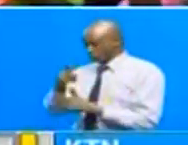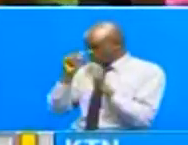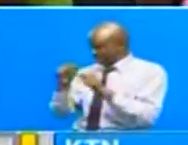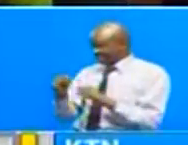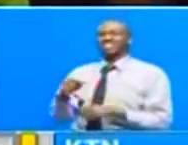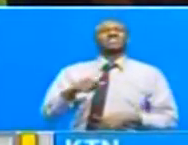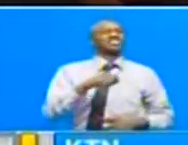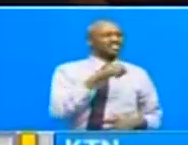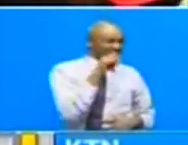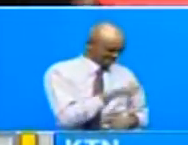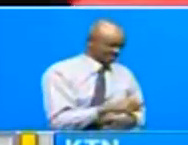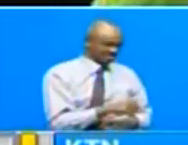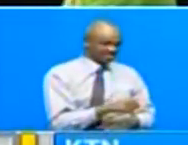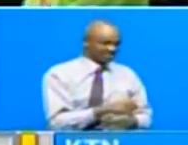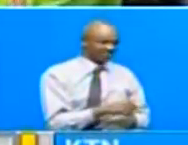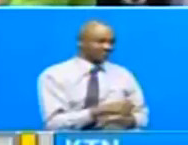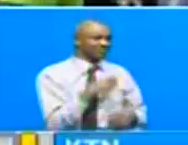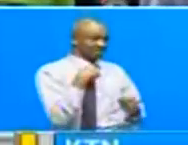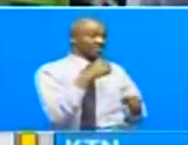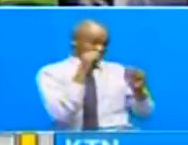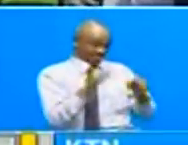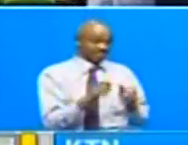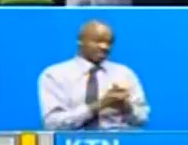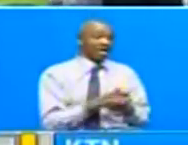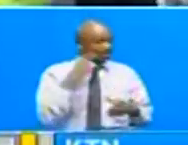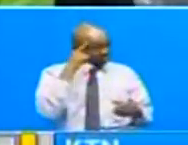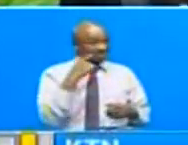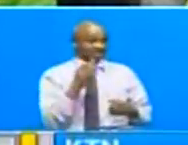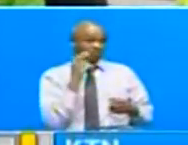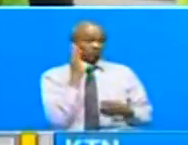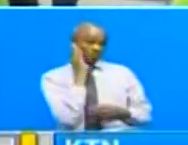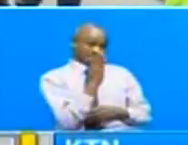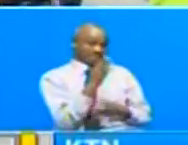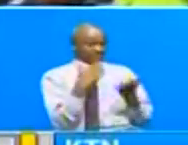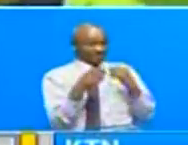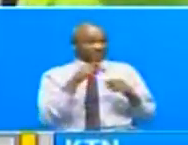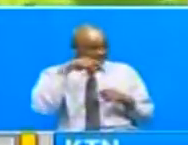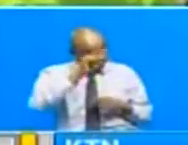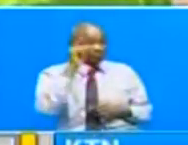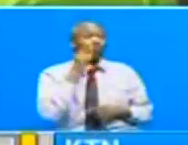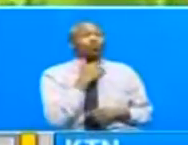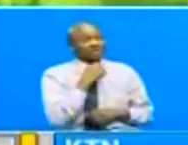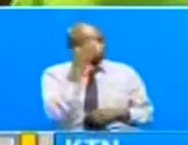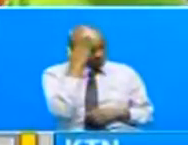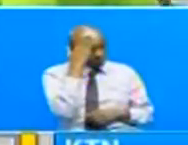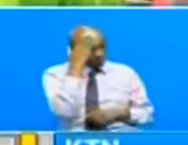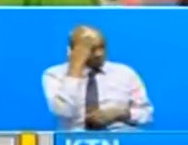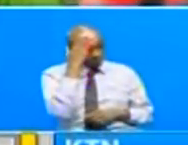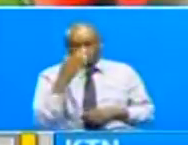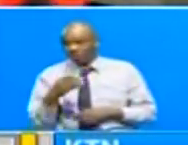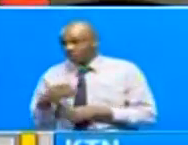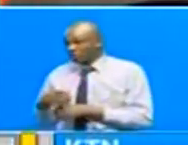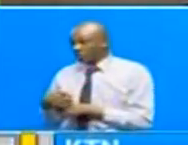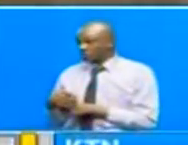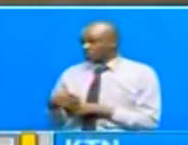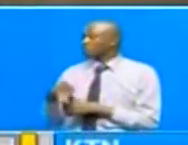well? Yeah. It's possible. Sometimes it's the will, which probably not there, but if they want to know who. So you're saying that